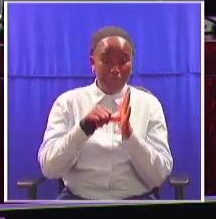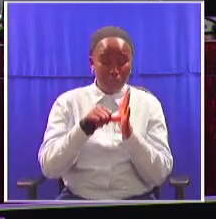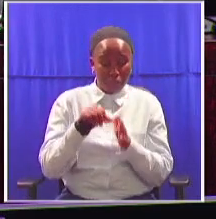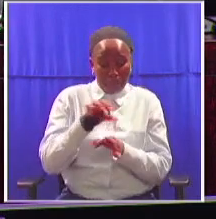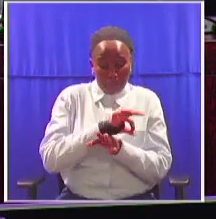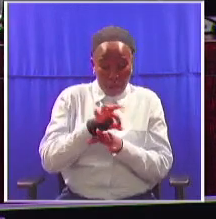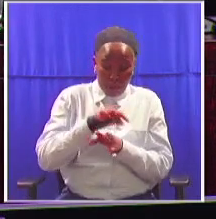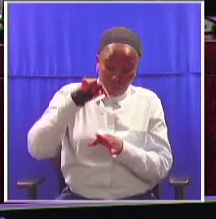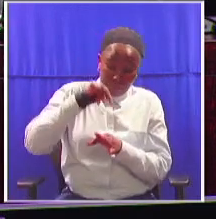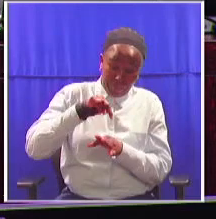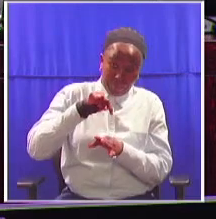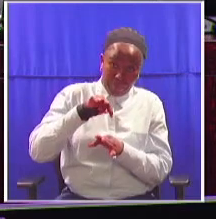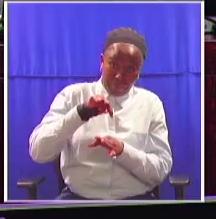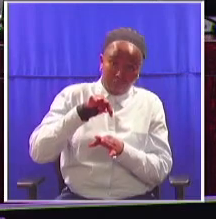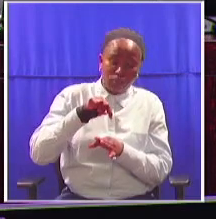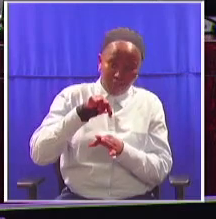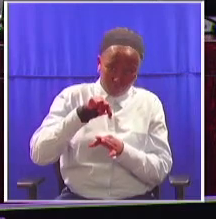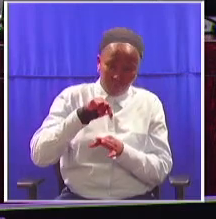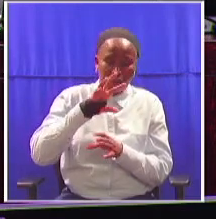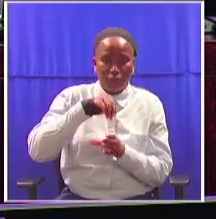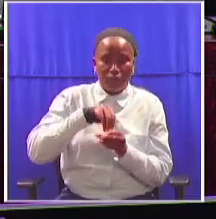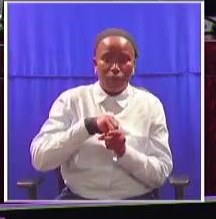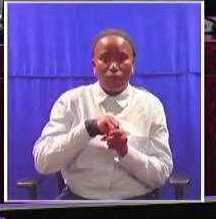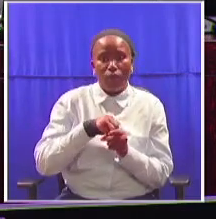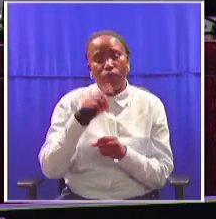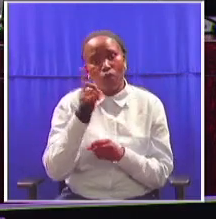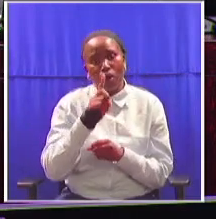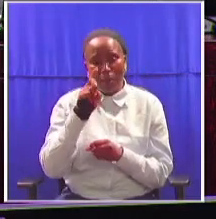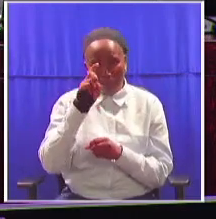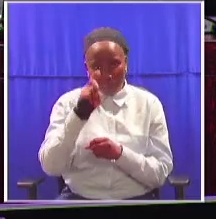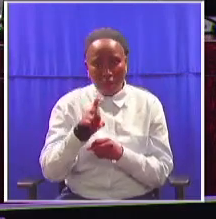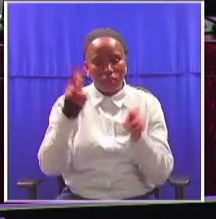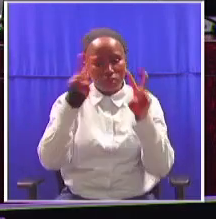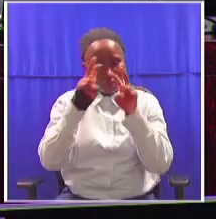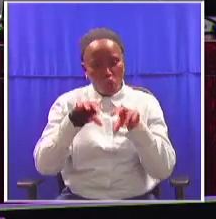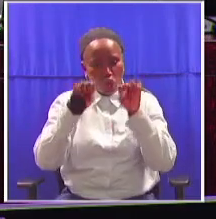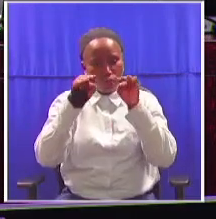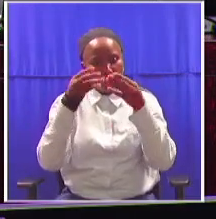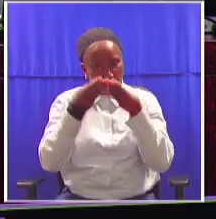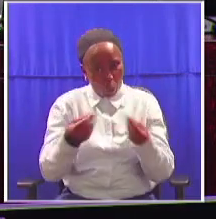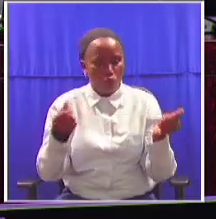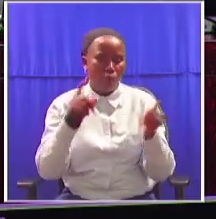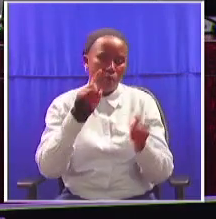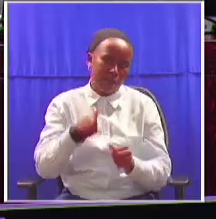as an important part of the plan to overcome load shedding.